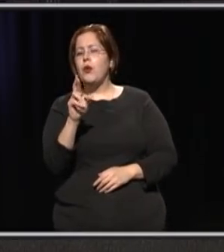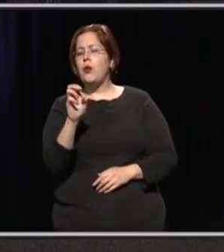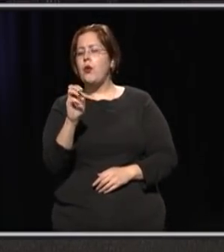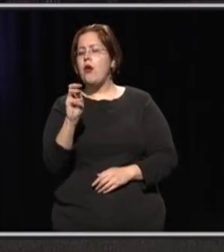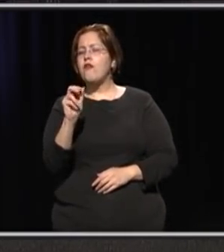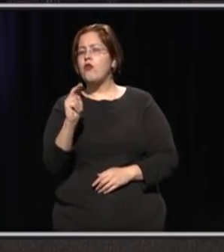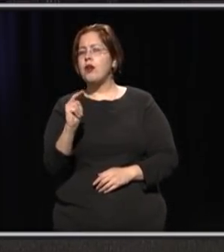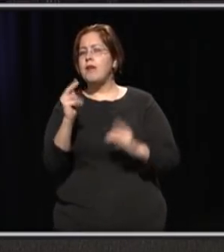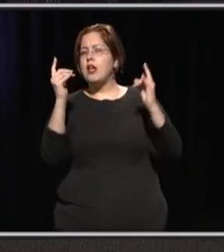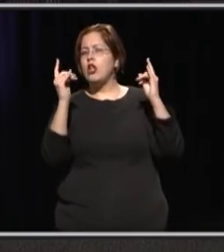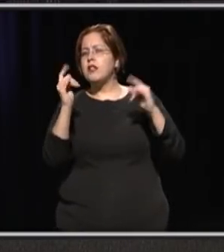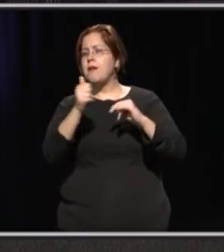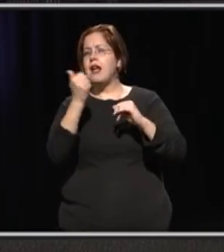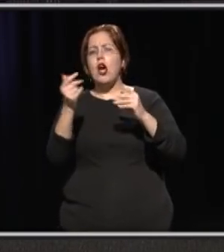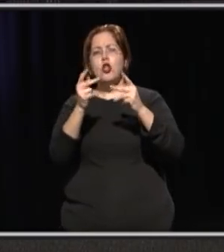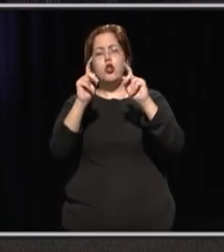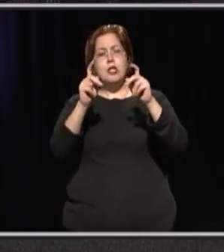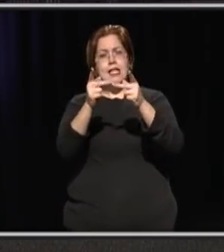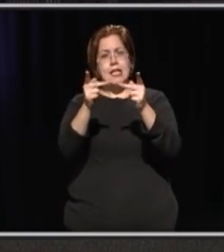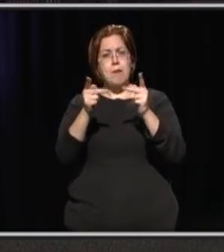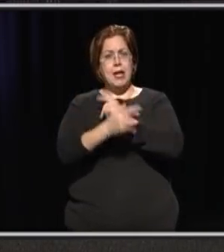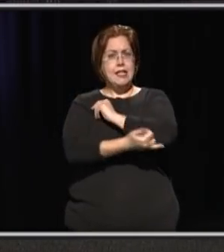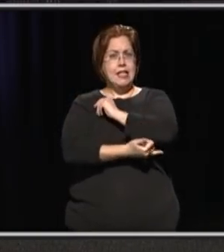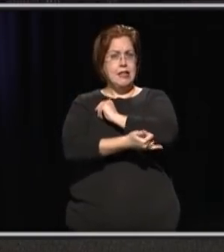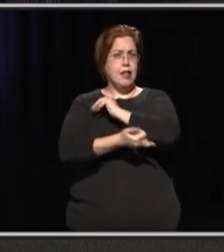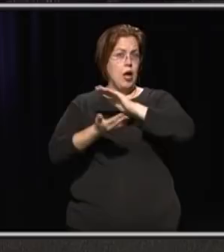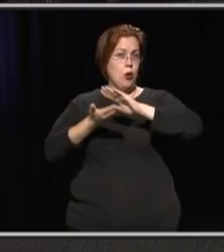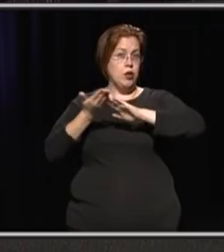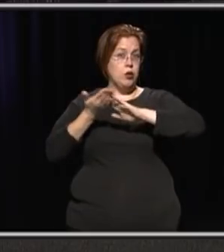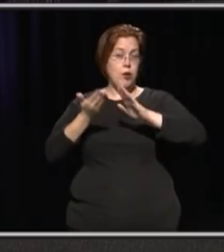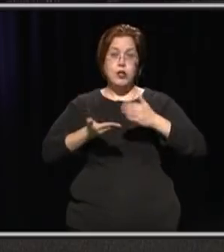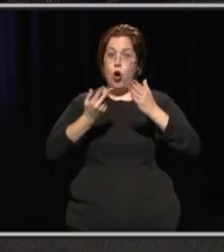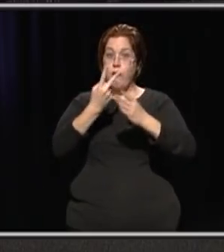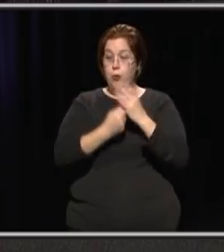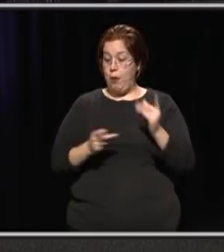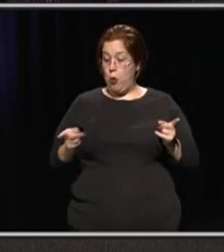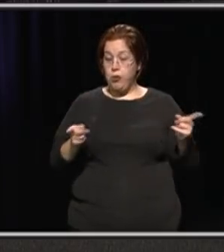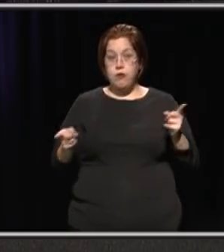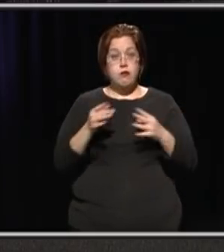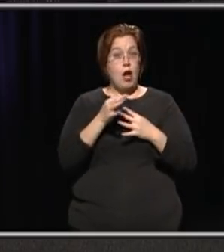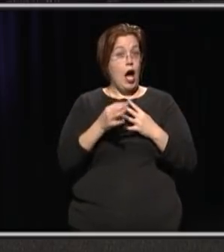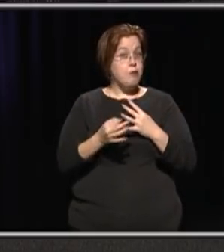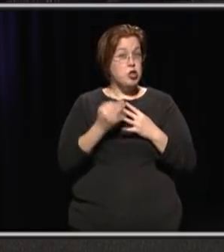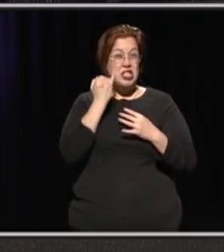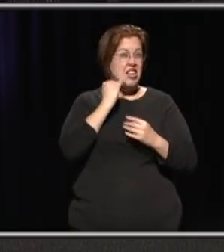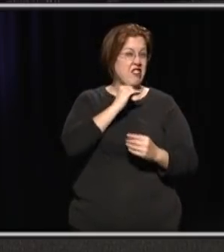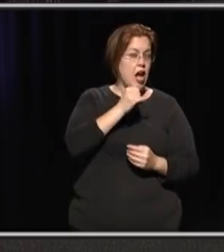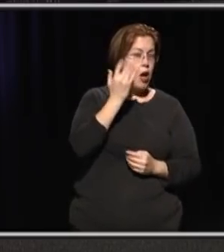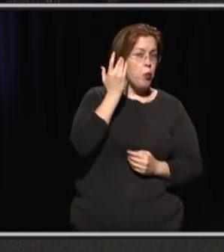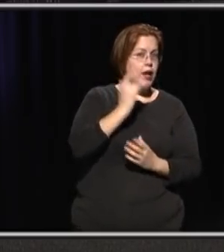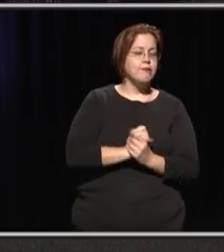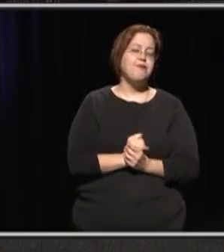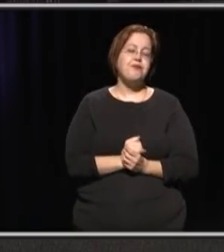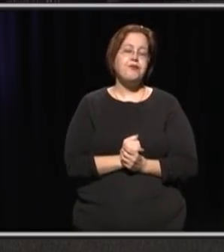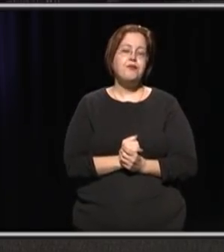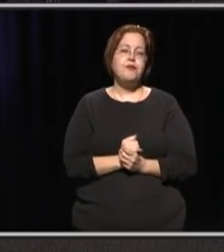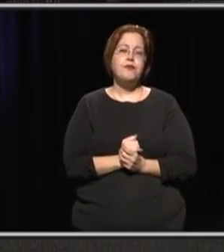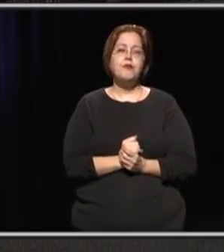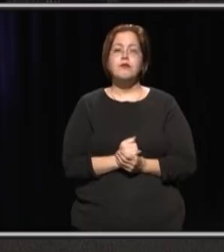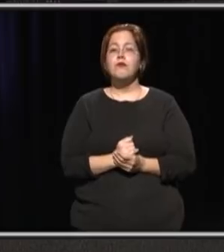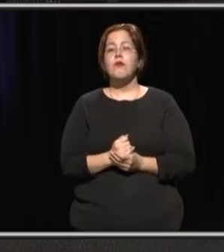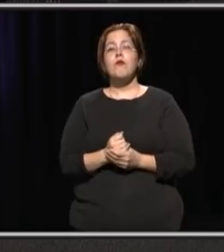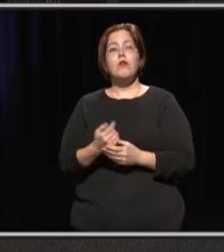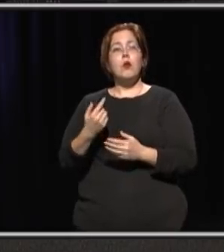other testing sites run by the county and the city offer both options, and if not, why? We